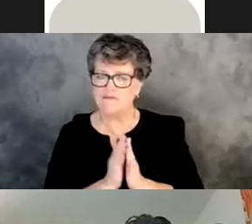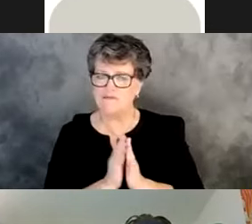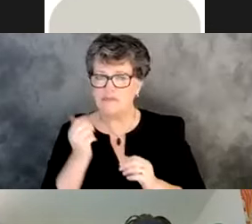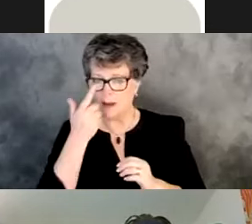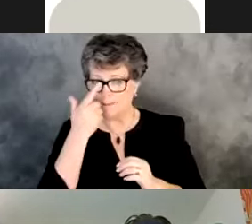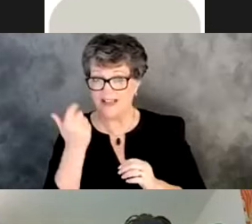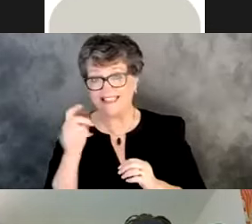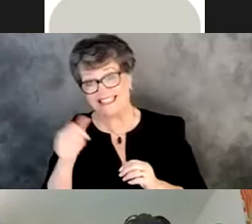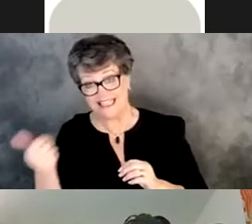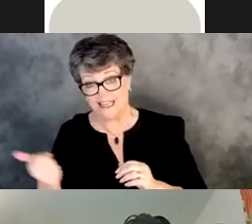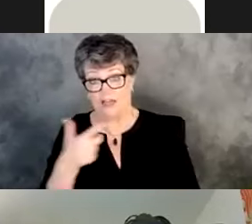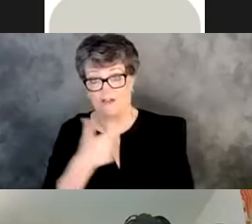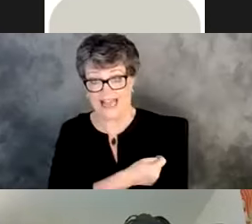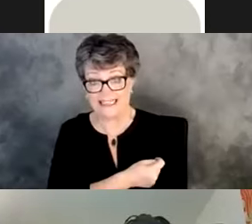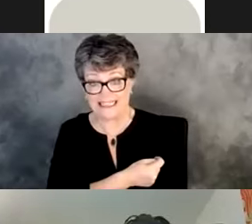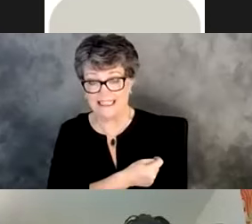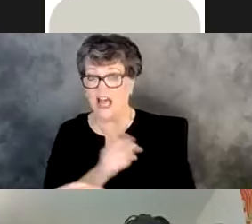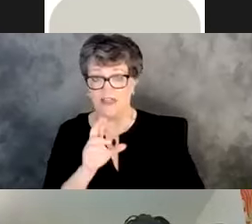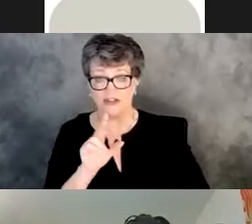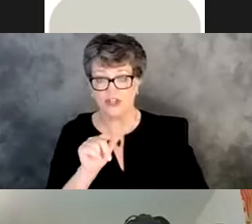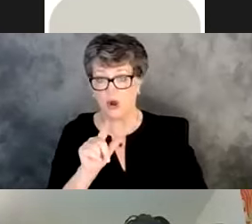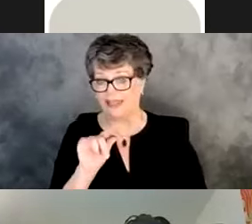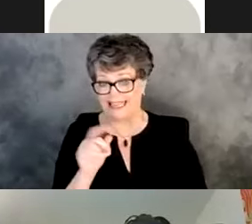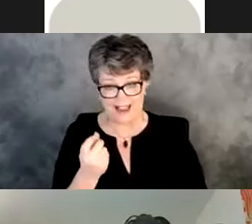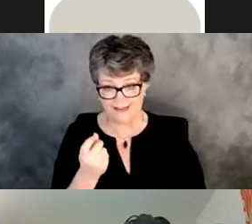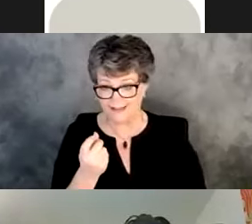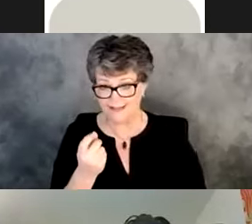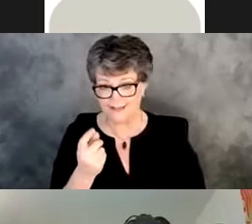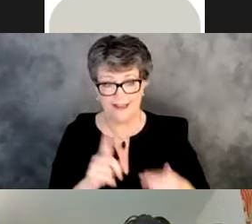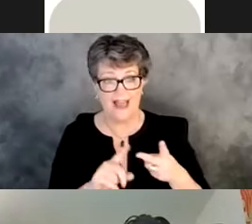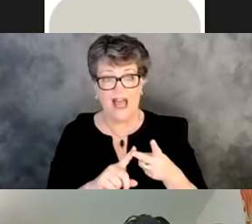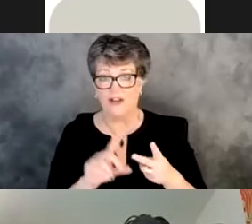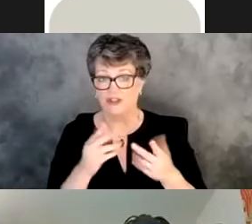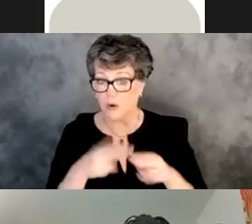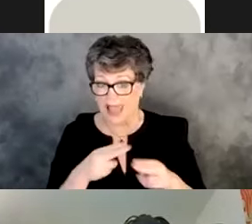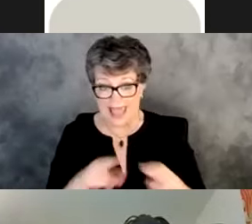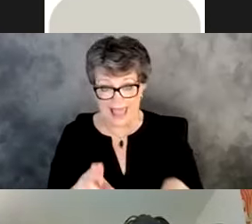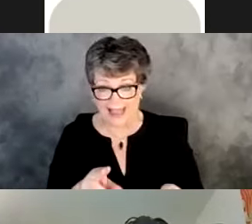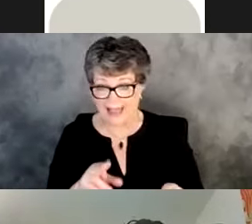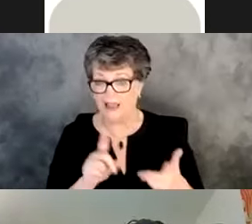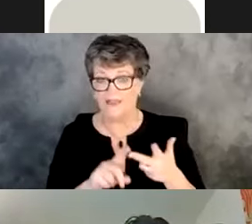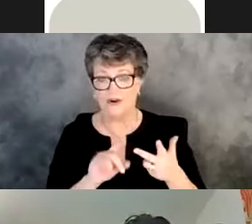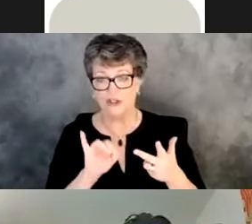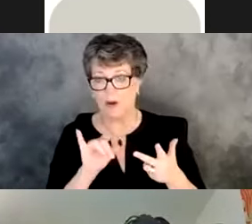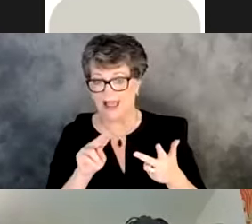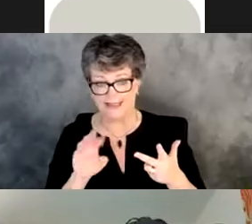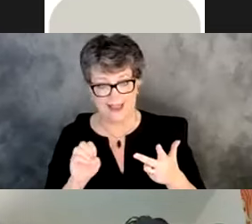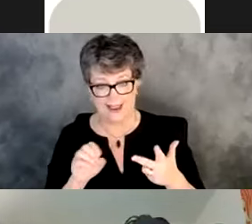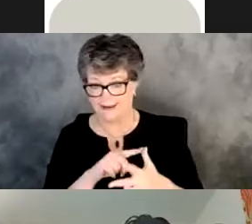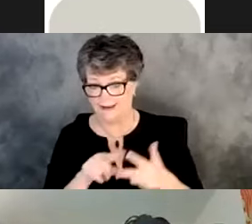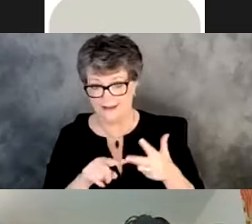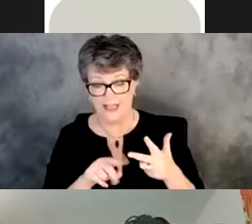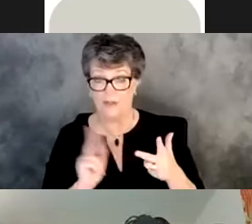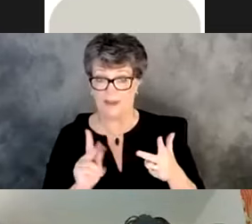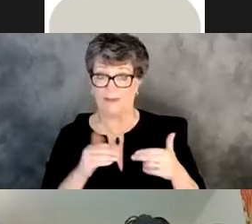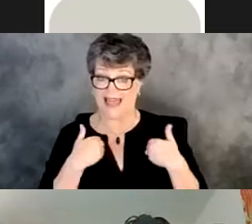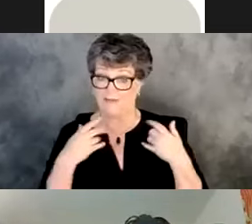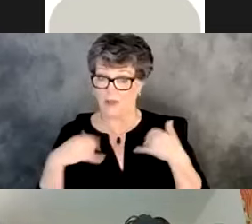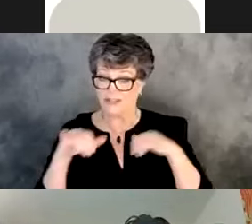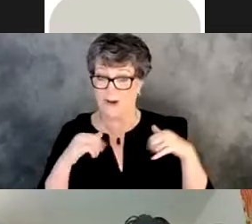in other vaccines, there's no latex in this vaccine, there's no egg in this vaccine, there's no iodine. So if people have those common